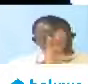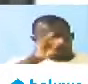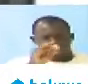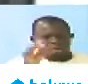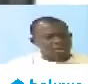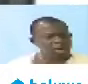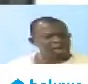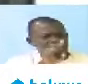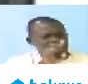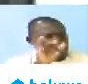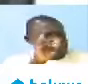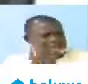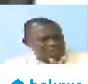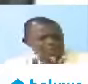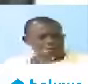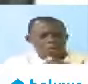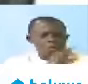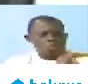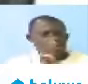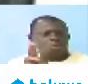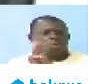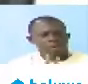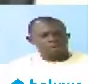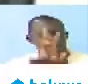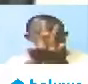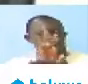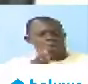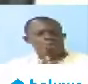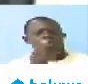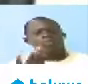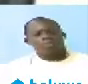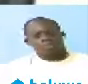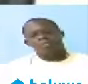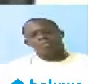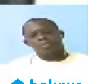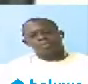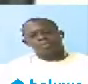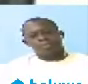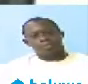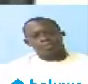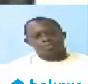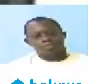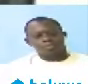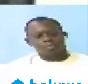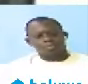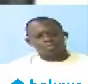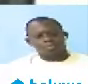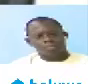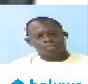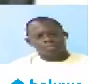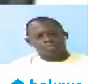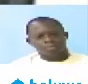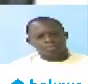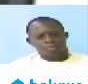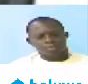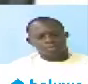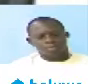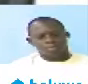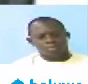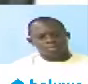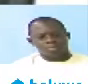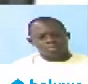mean car for. Ila dunyo beje la bang pour que dabula ñu ko roba ñi ñi do ko ñi to ba fa na la ke ñi ni kala ba fa ku de dunyo